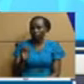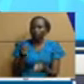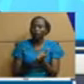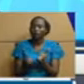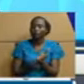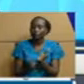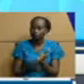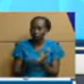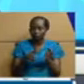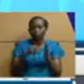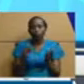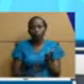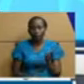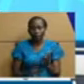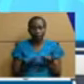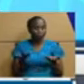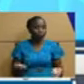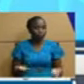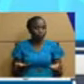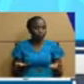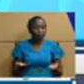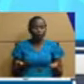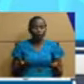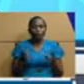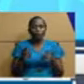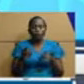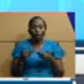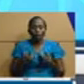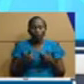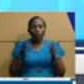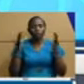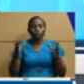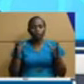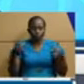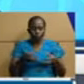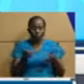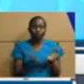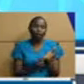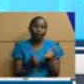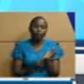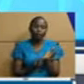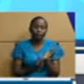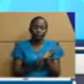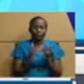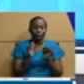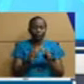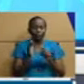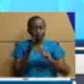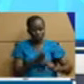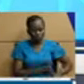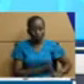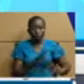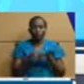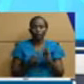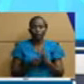and therefore that means that there is a large group of Ugandans that remain vulnerable, and that is what